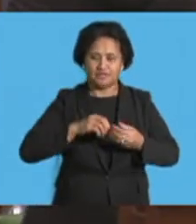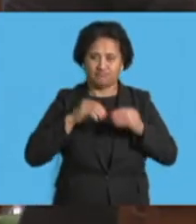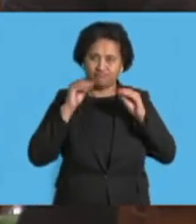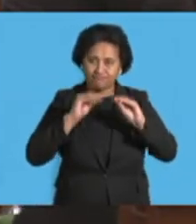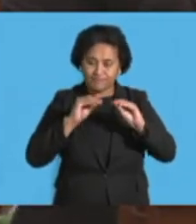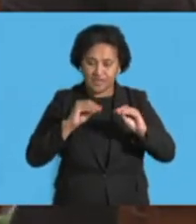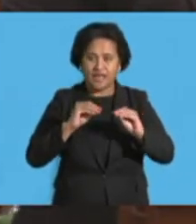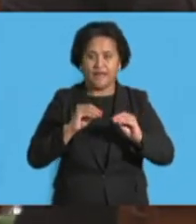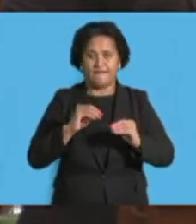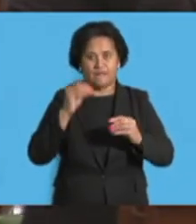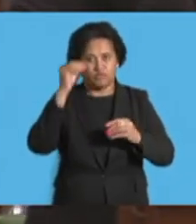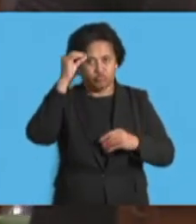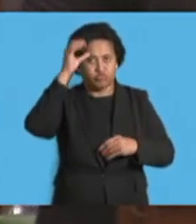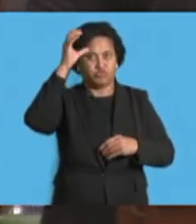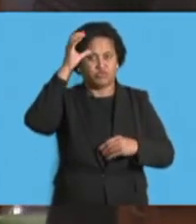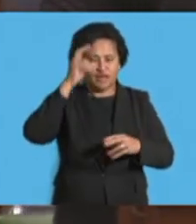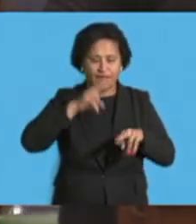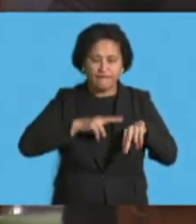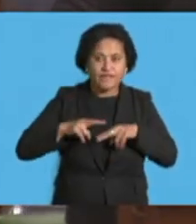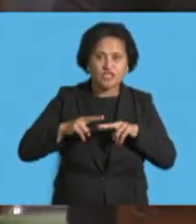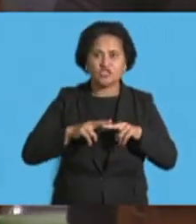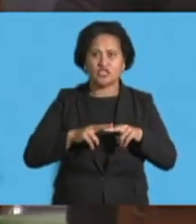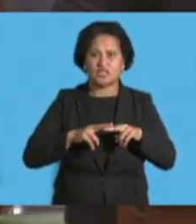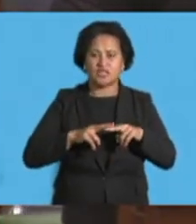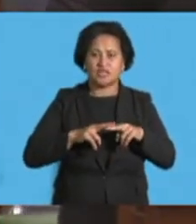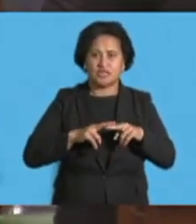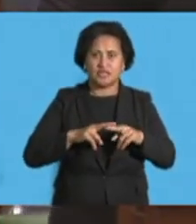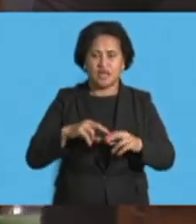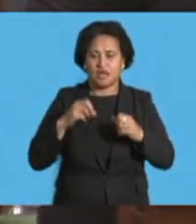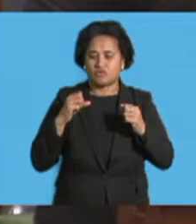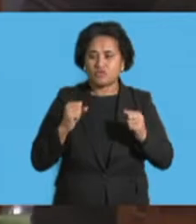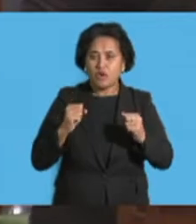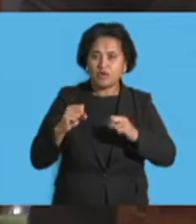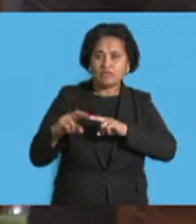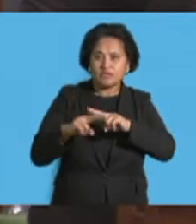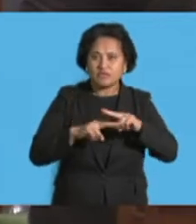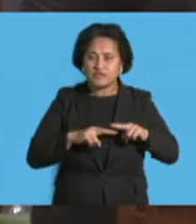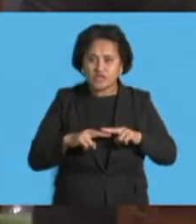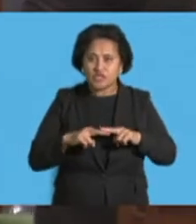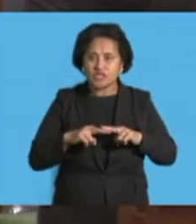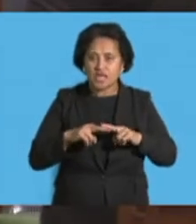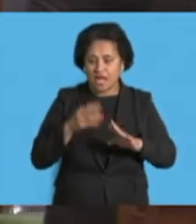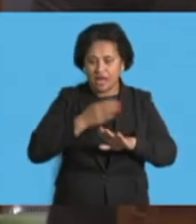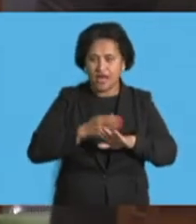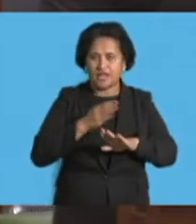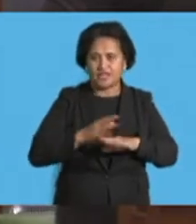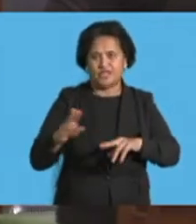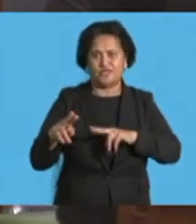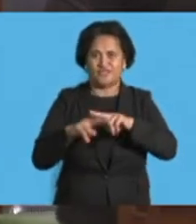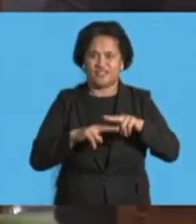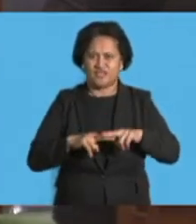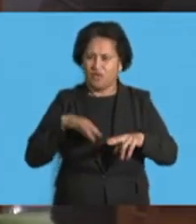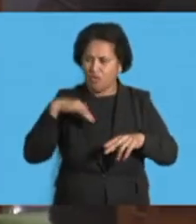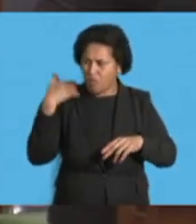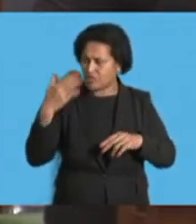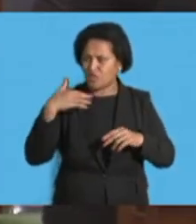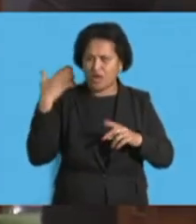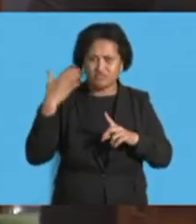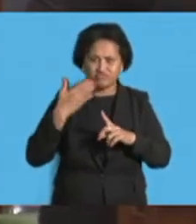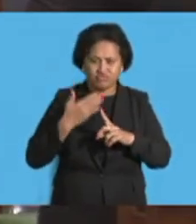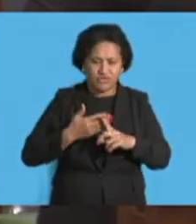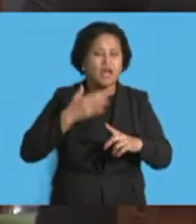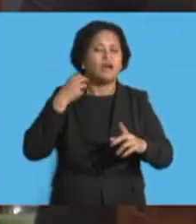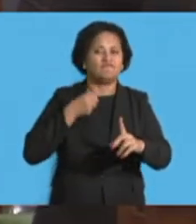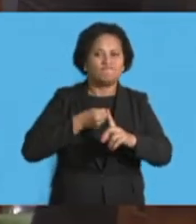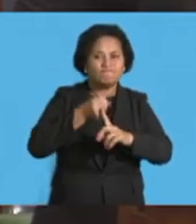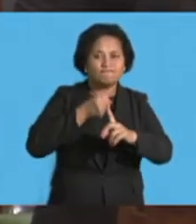a united Fiji, building a strong and a better Fiji, a new Fiji. And Madam Speaker, this budget